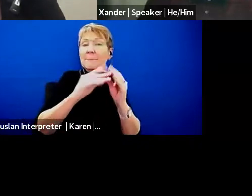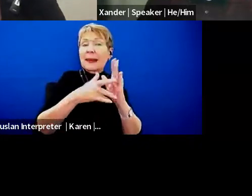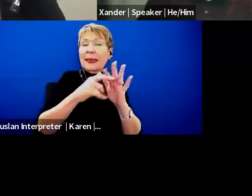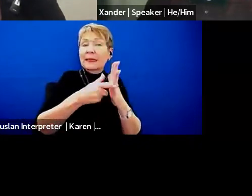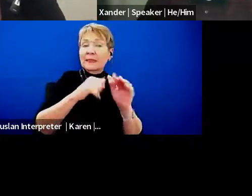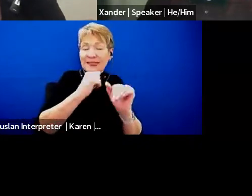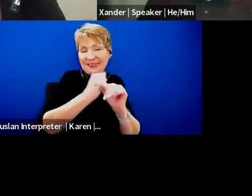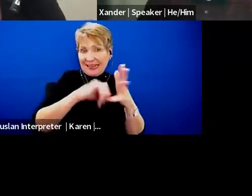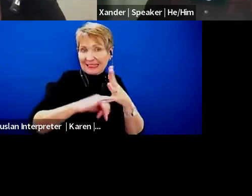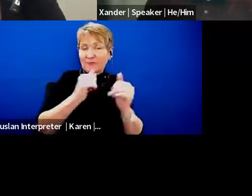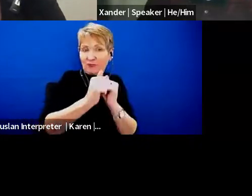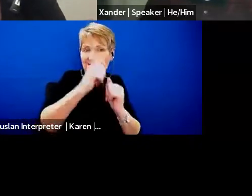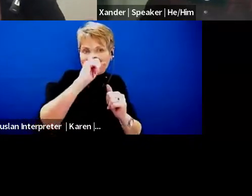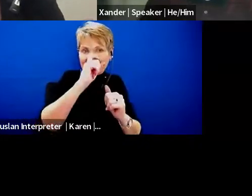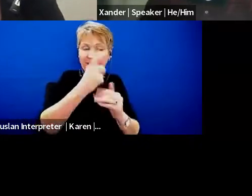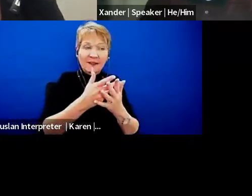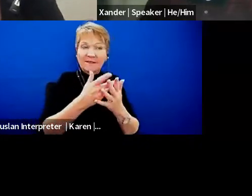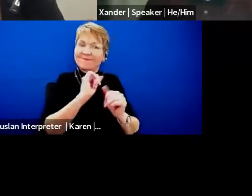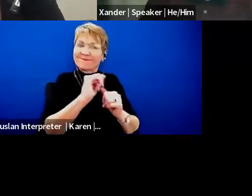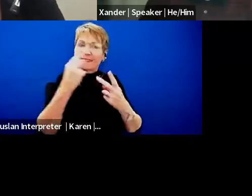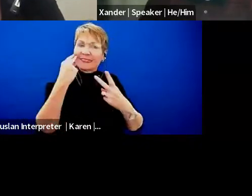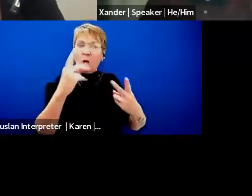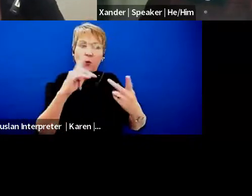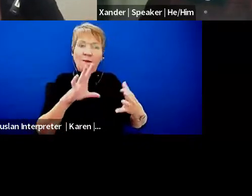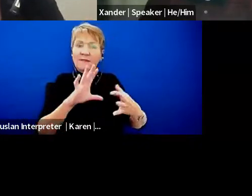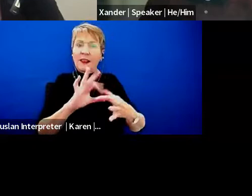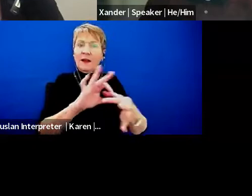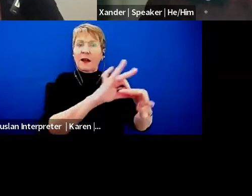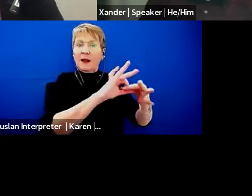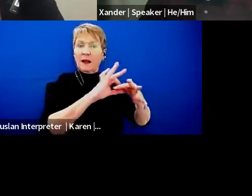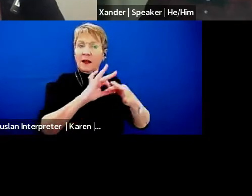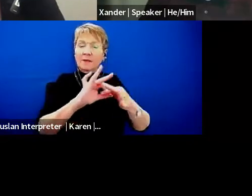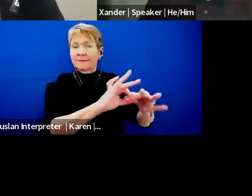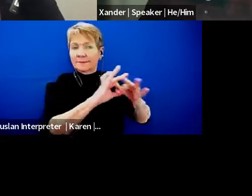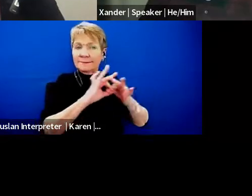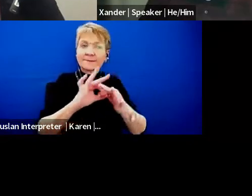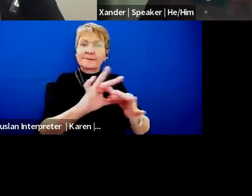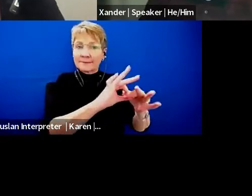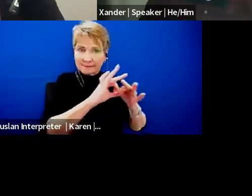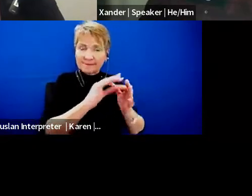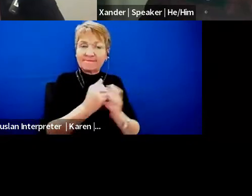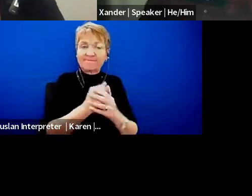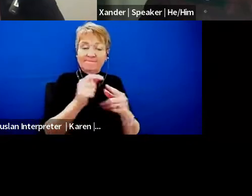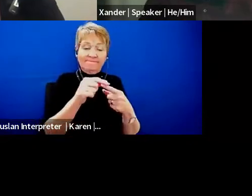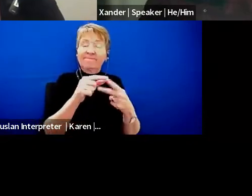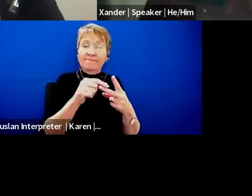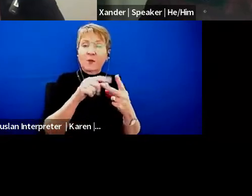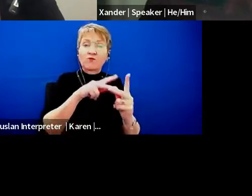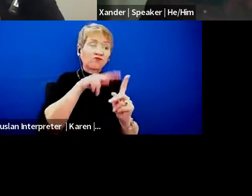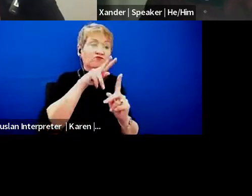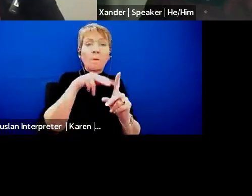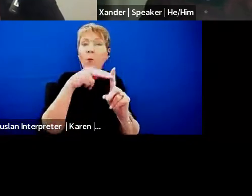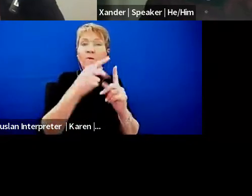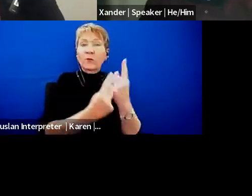role to strengthen family bonds across the whole family and childhood experience. Be role models for each other, as well